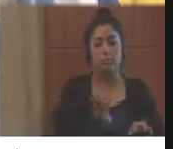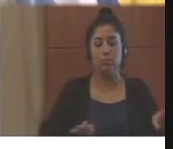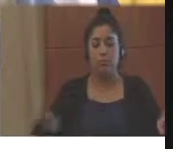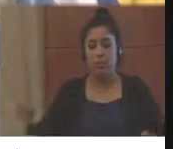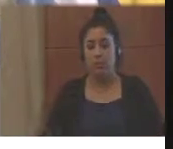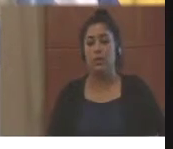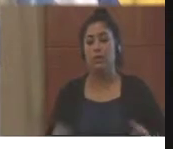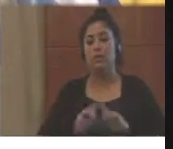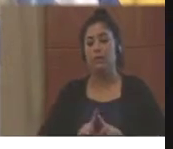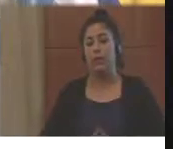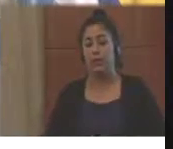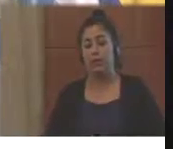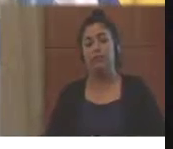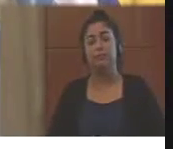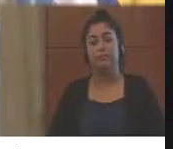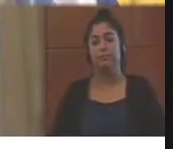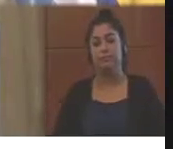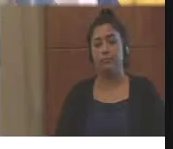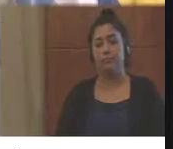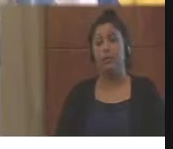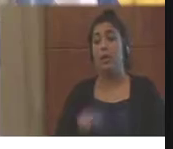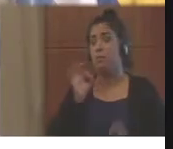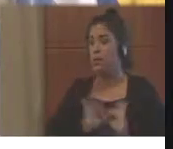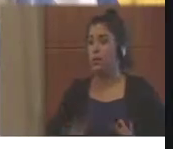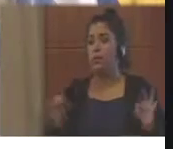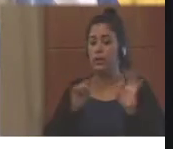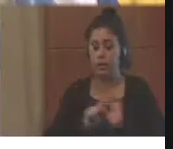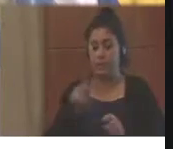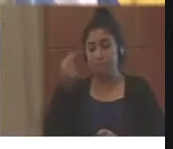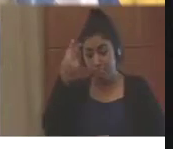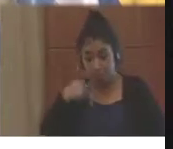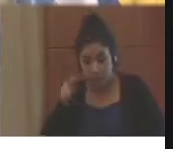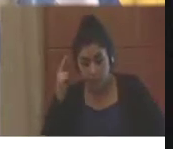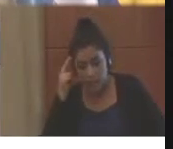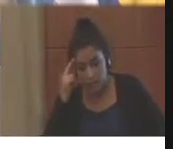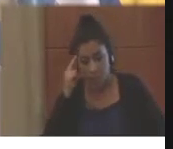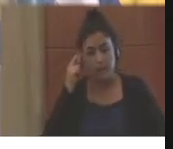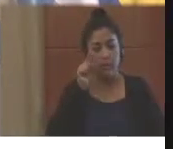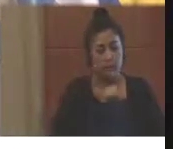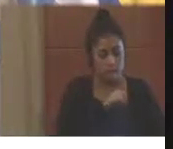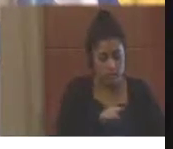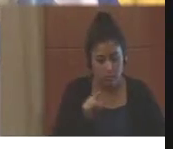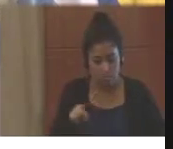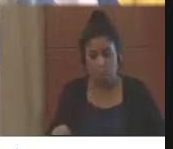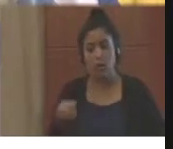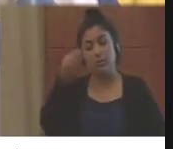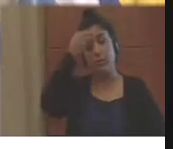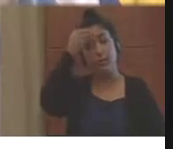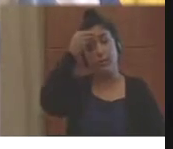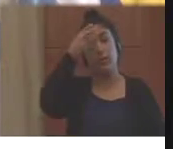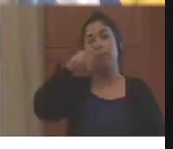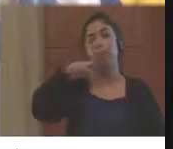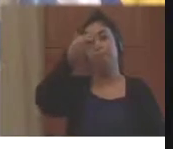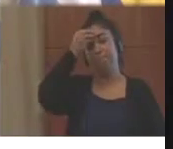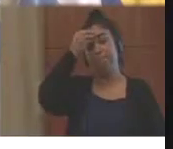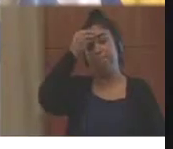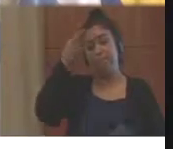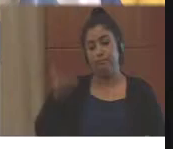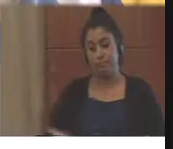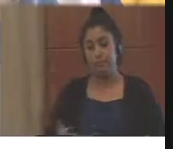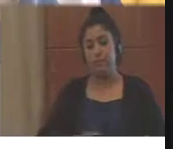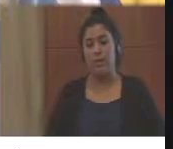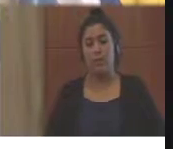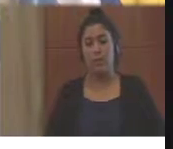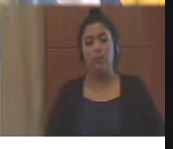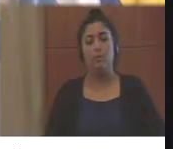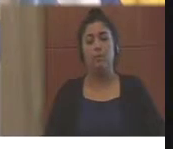be recognized and referred to as leaders in community resilience, and thus as stakeholders,